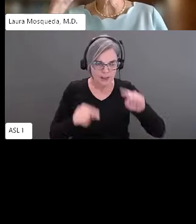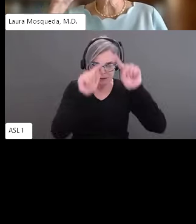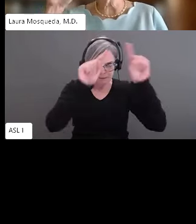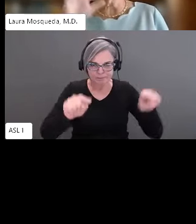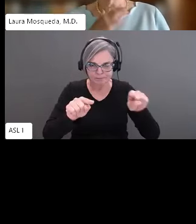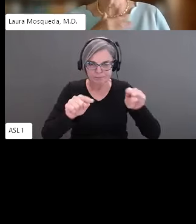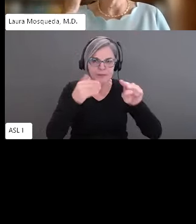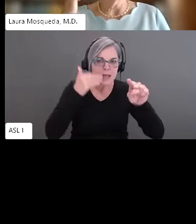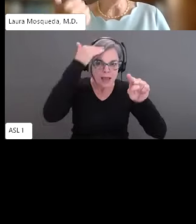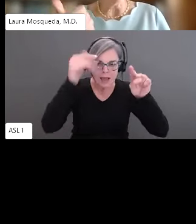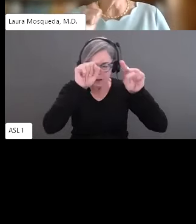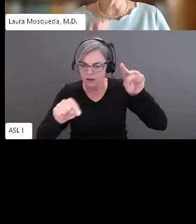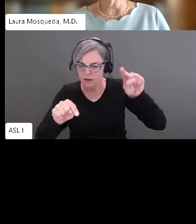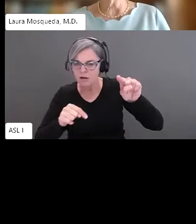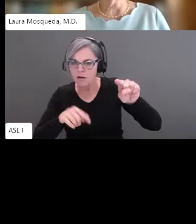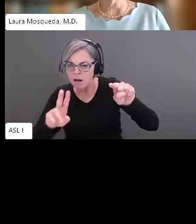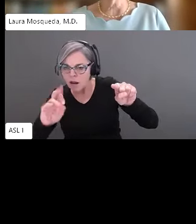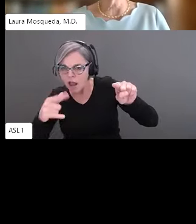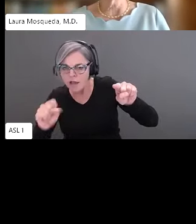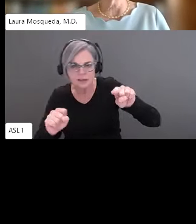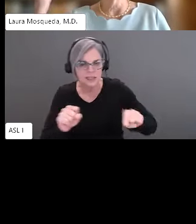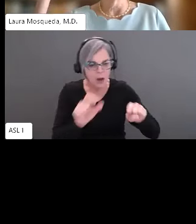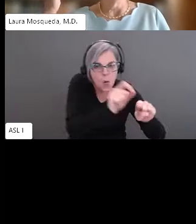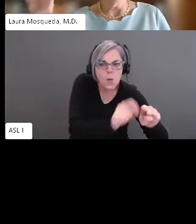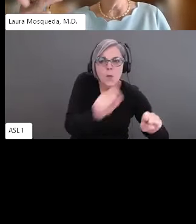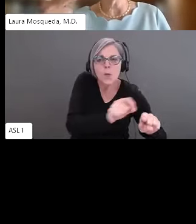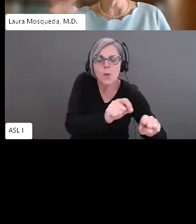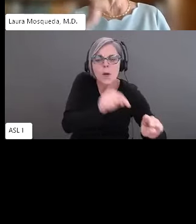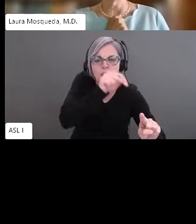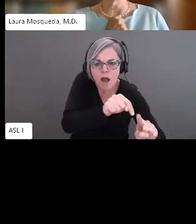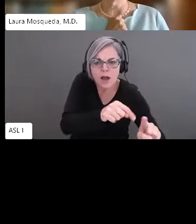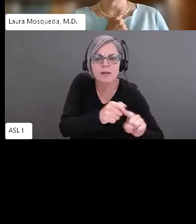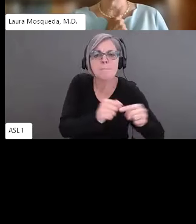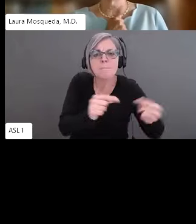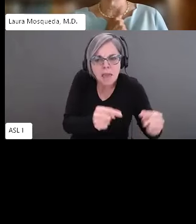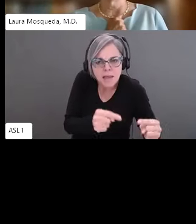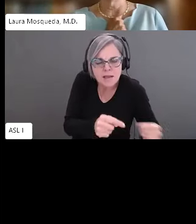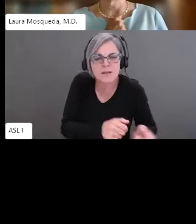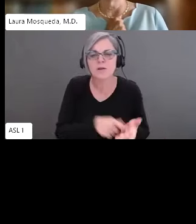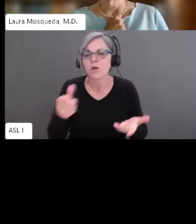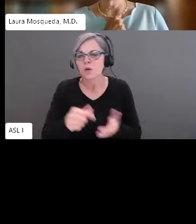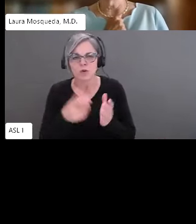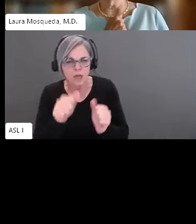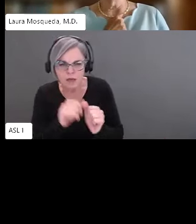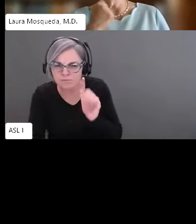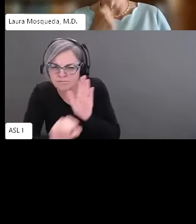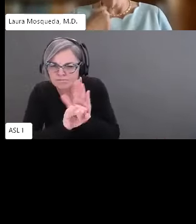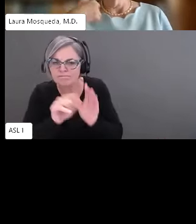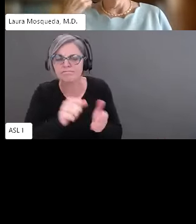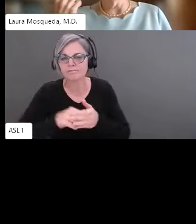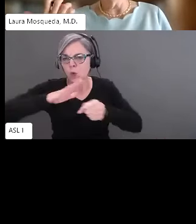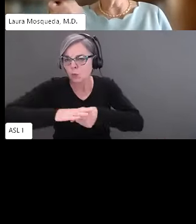of reminds us how to stage a pressure sore, what to document when it comes to bruising, so that we're